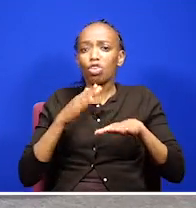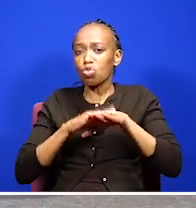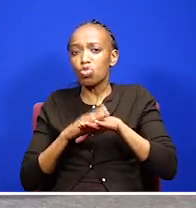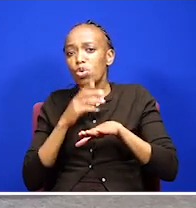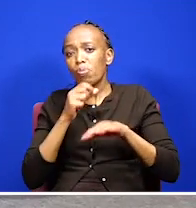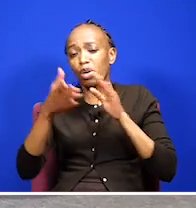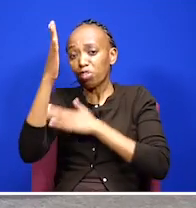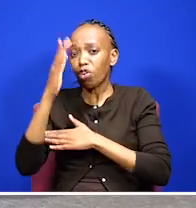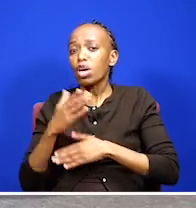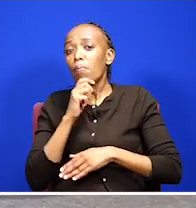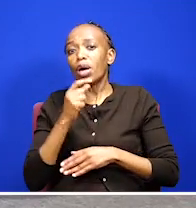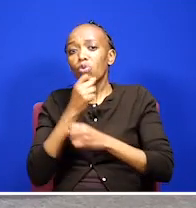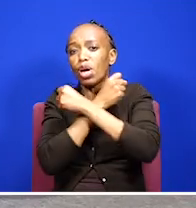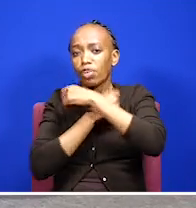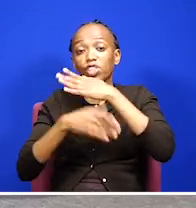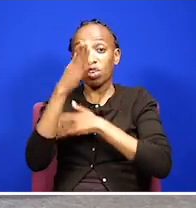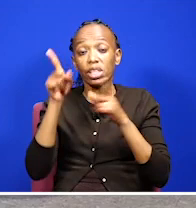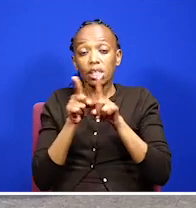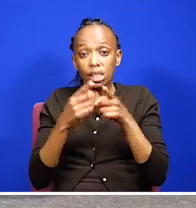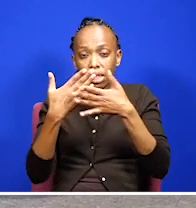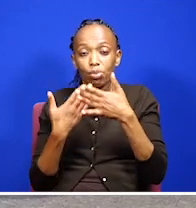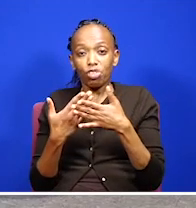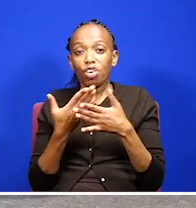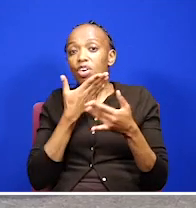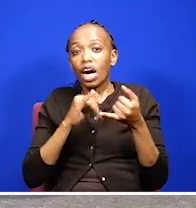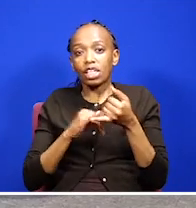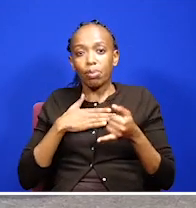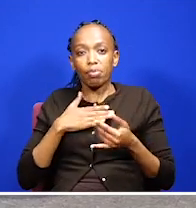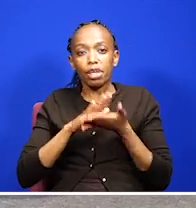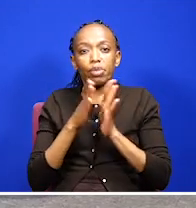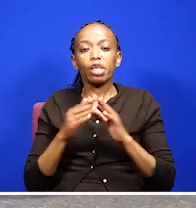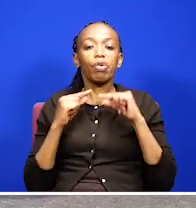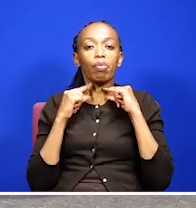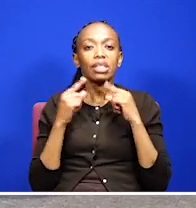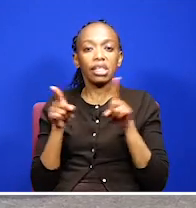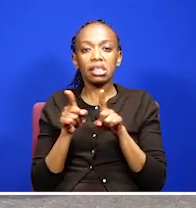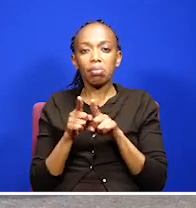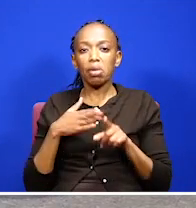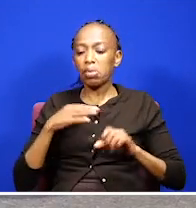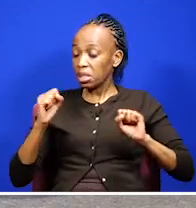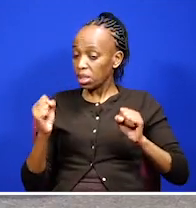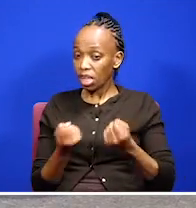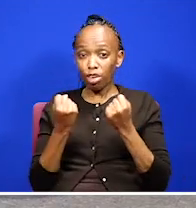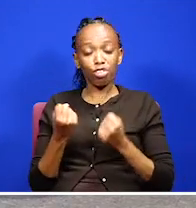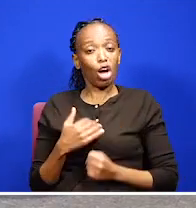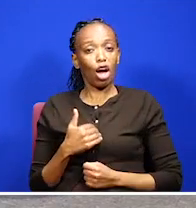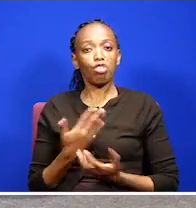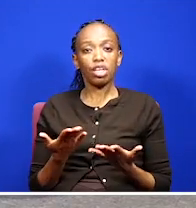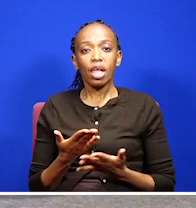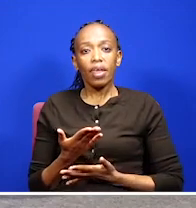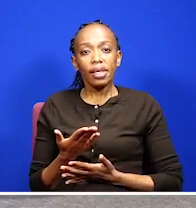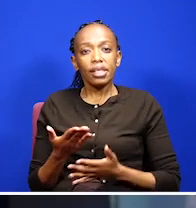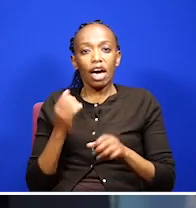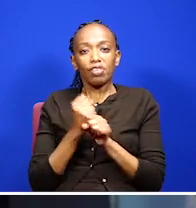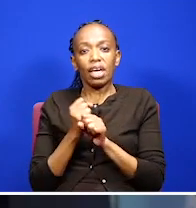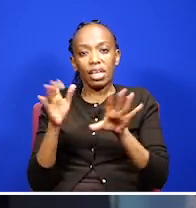God, Amen. A man who loves God. Mm. Even before my husband became a pastor, it was just like, I'm safe. Yeah. I'm safe. Mm. I've